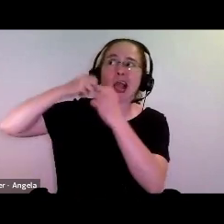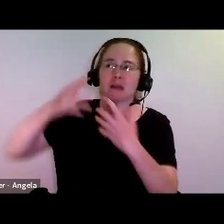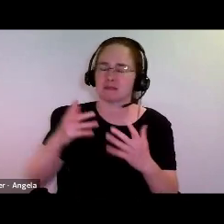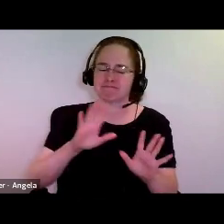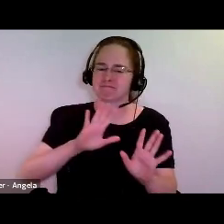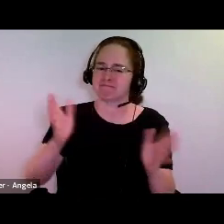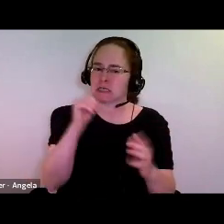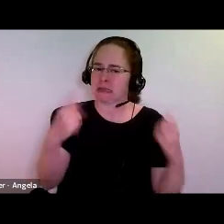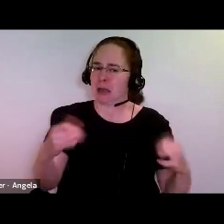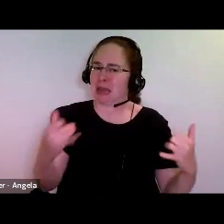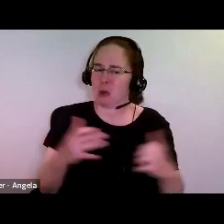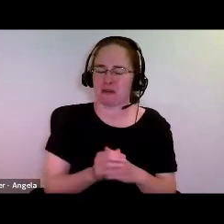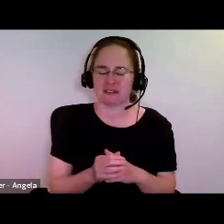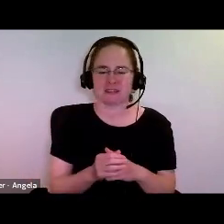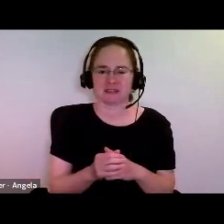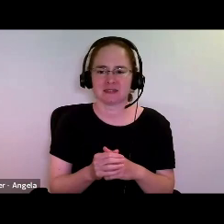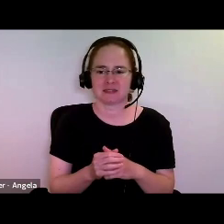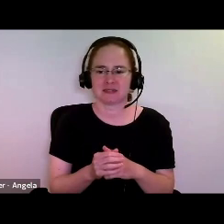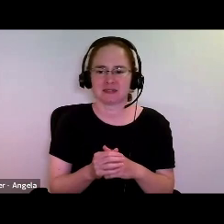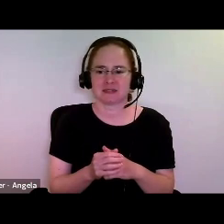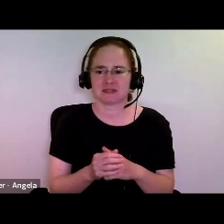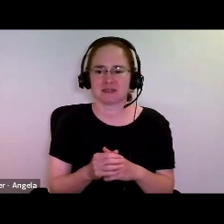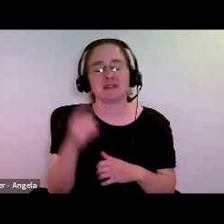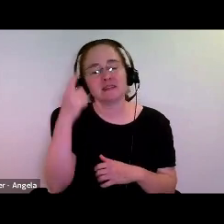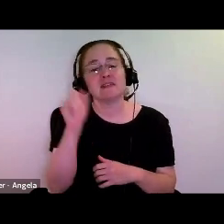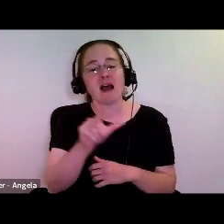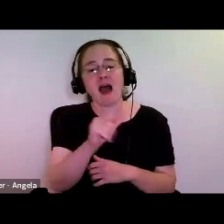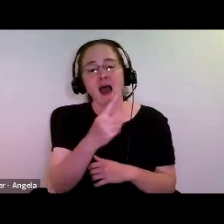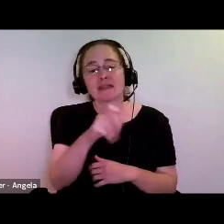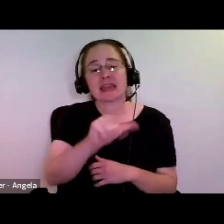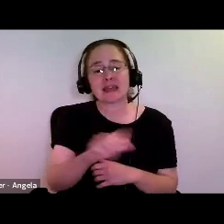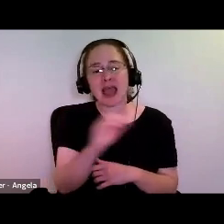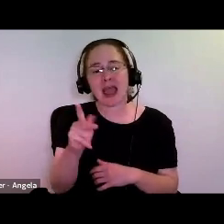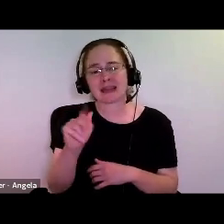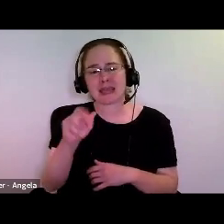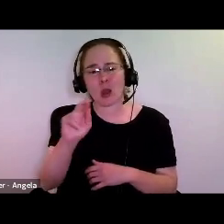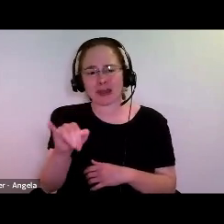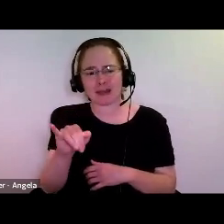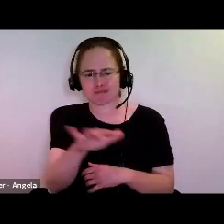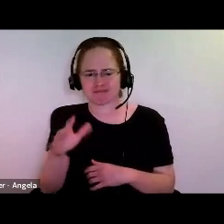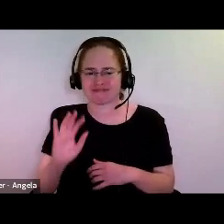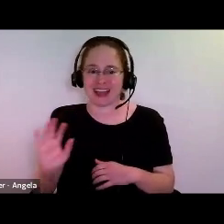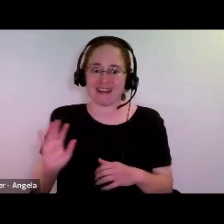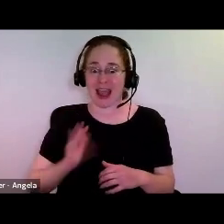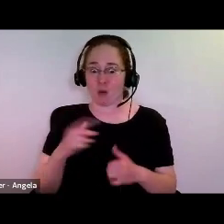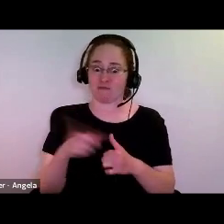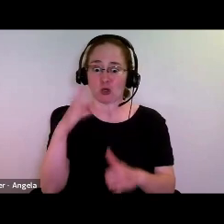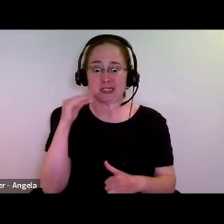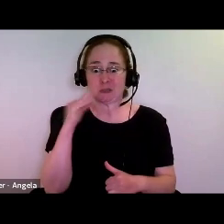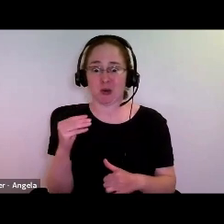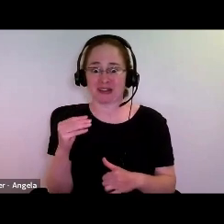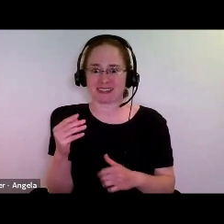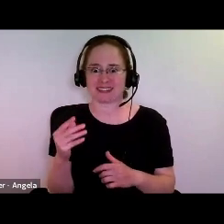boy. And That's what Athena and Carrie, that was our first encounter. Yeah. They got to meet